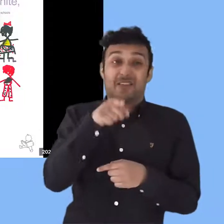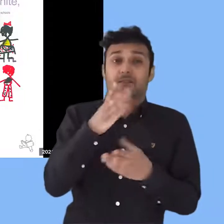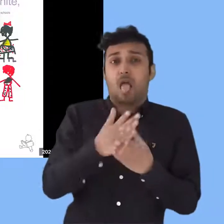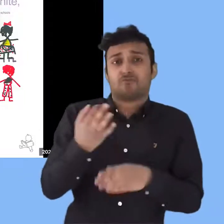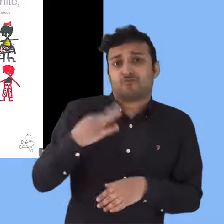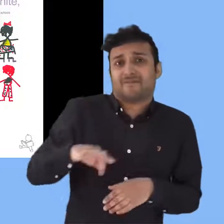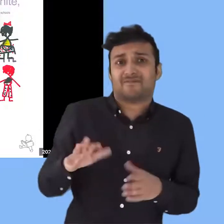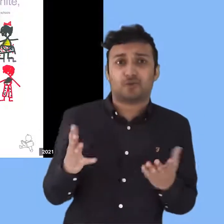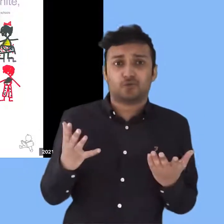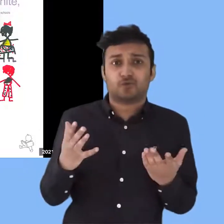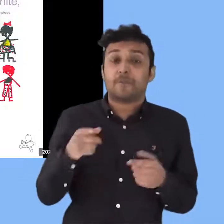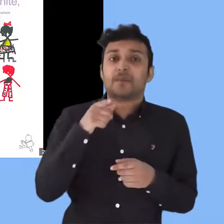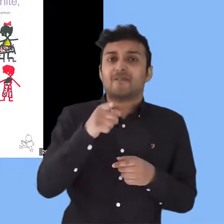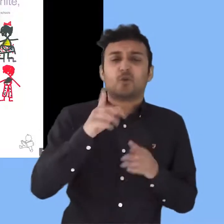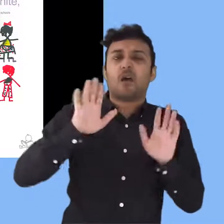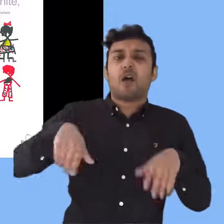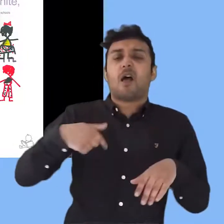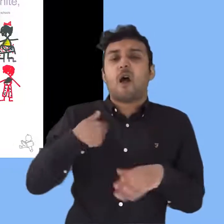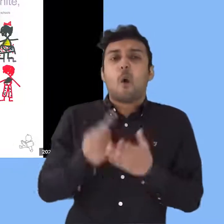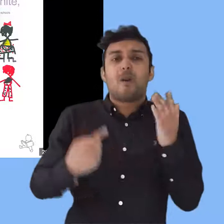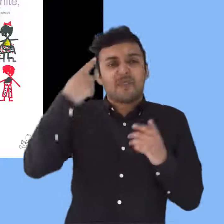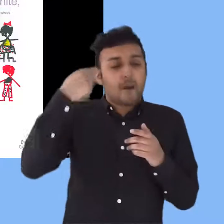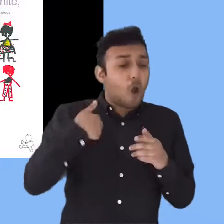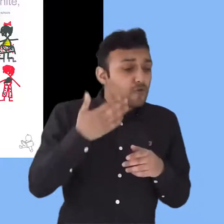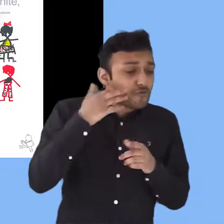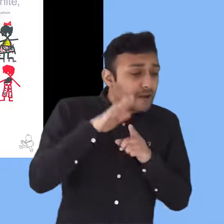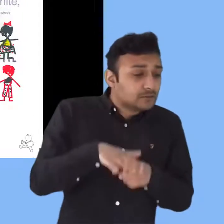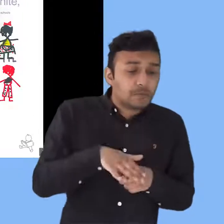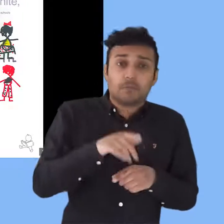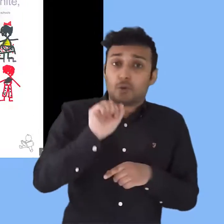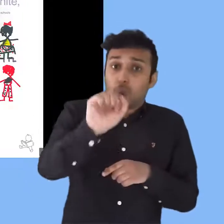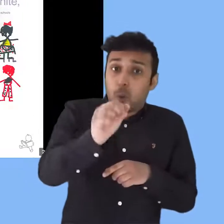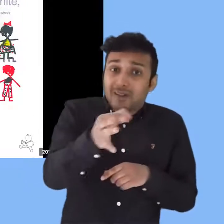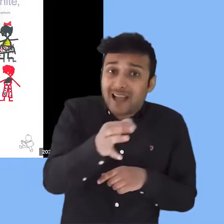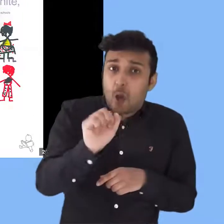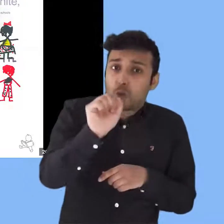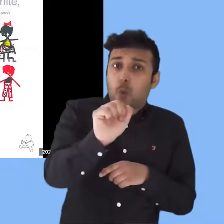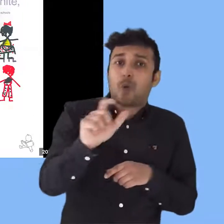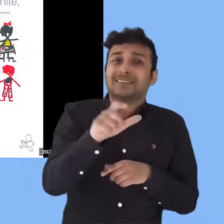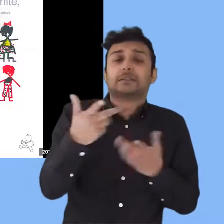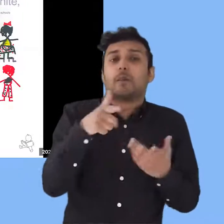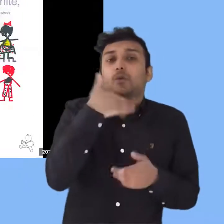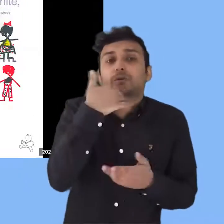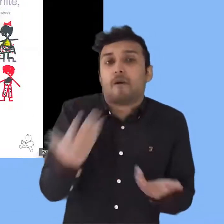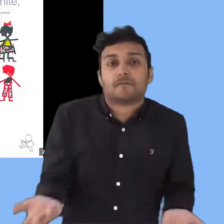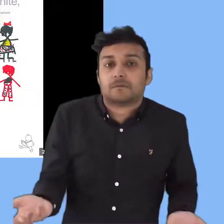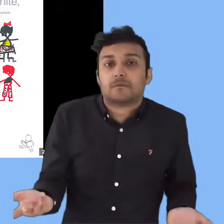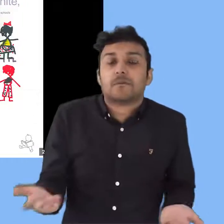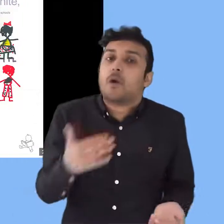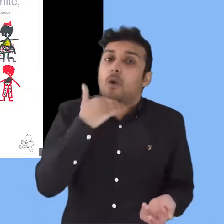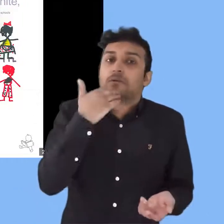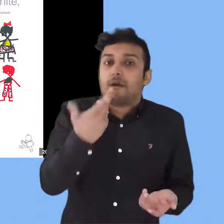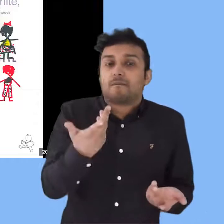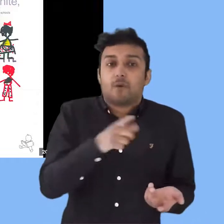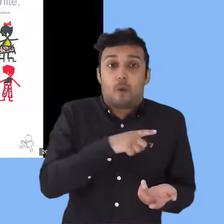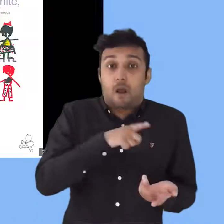privilege as well. If you only care about racism in your village, town, or city, then you're not doing enough to recognize the global